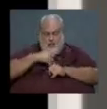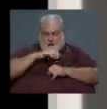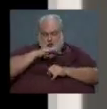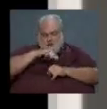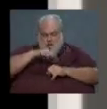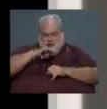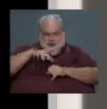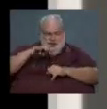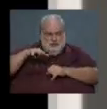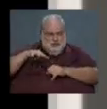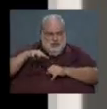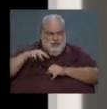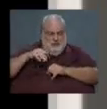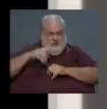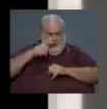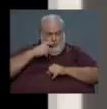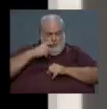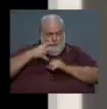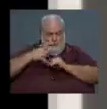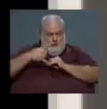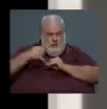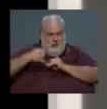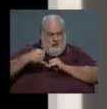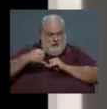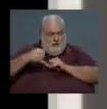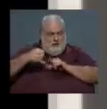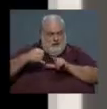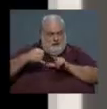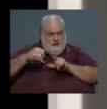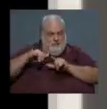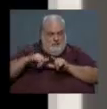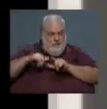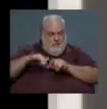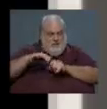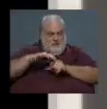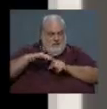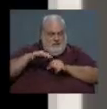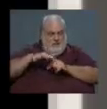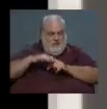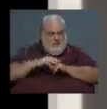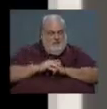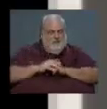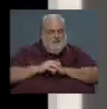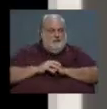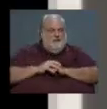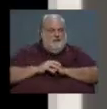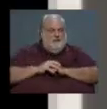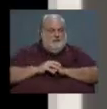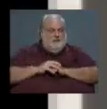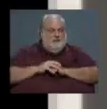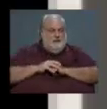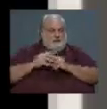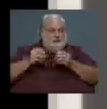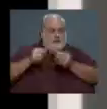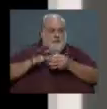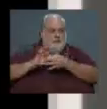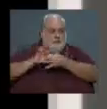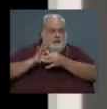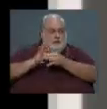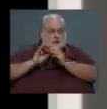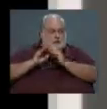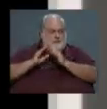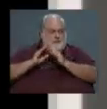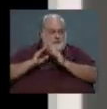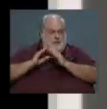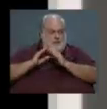hash. It's a property over to the left that's in that red rectangle. I think that's a property that belongs to the city that they're